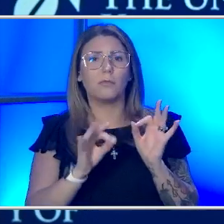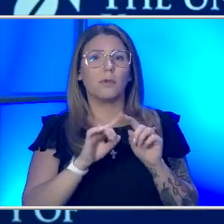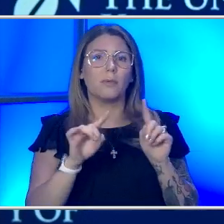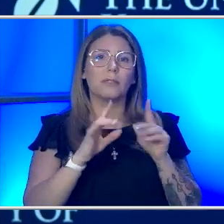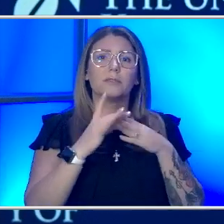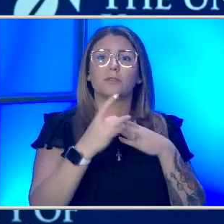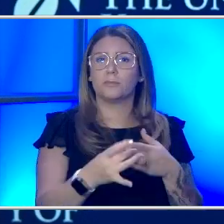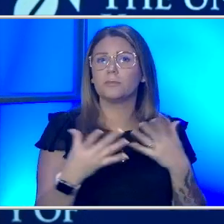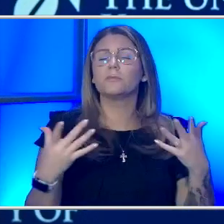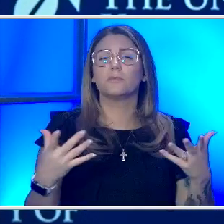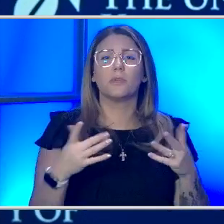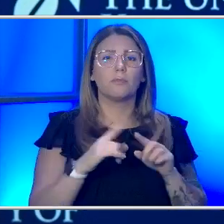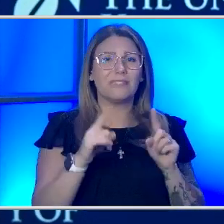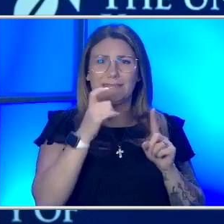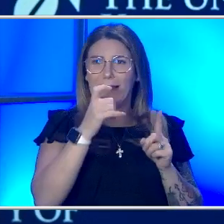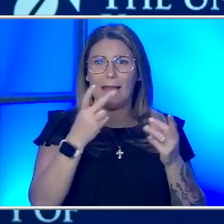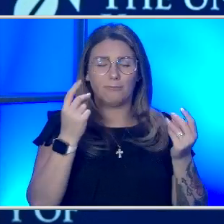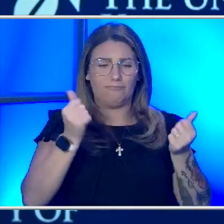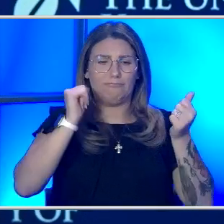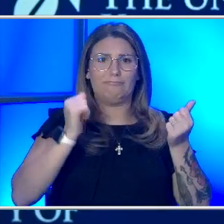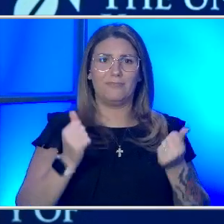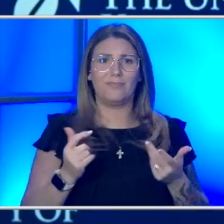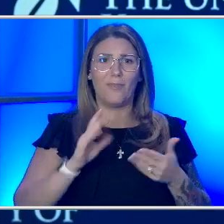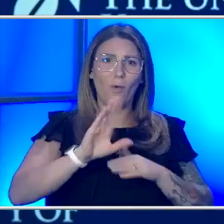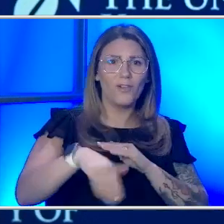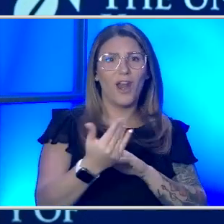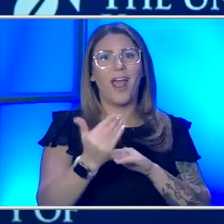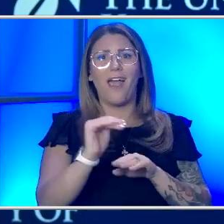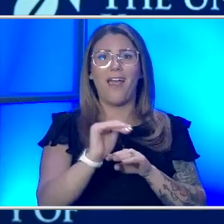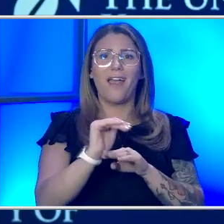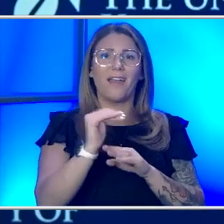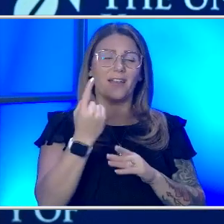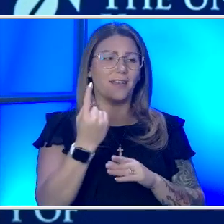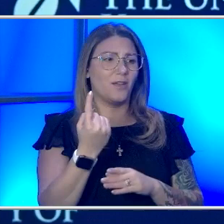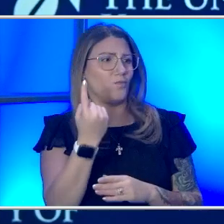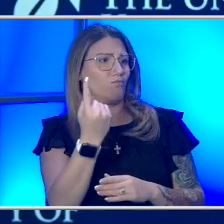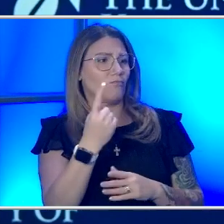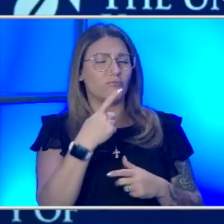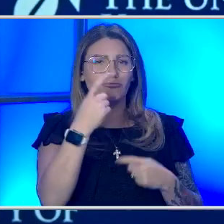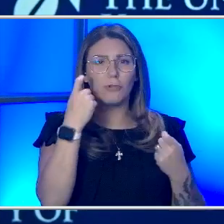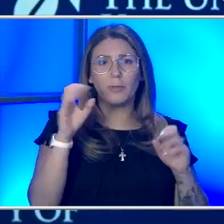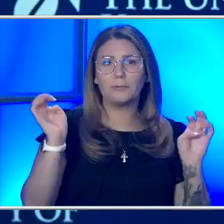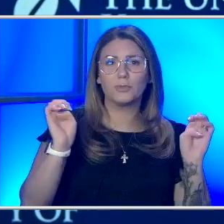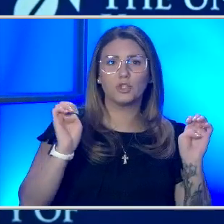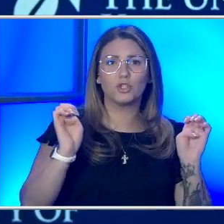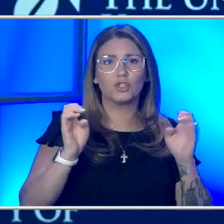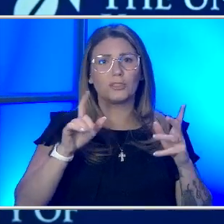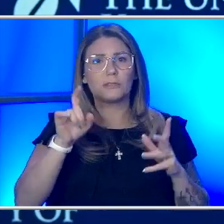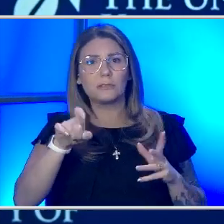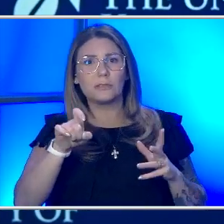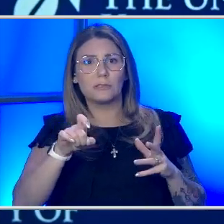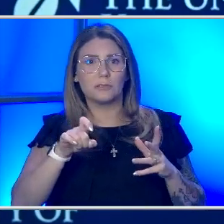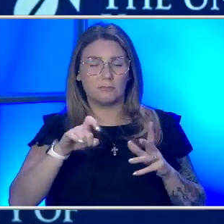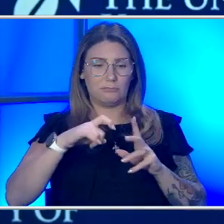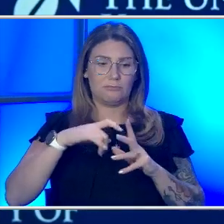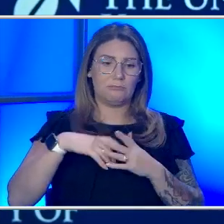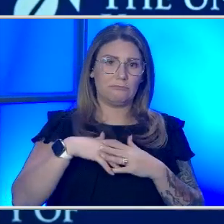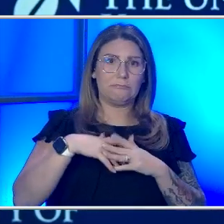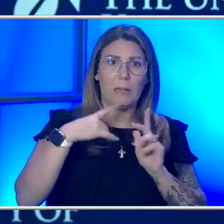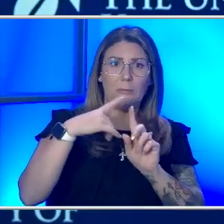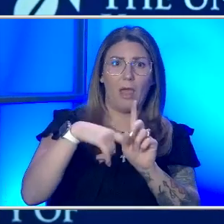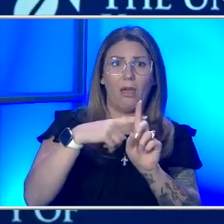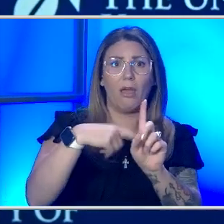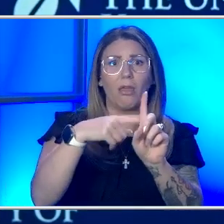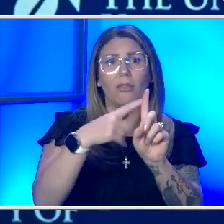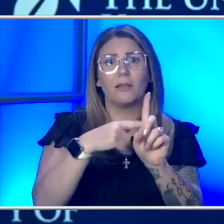happen overnight. That won't work for a trauma, for instance, or an emergency. That has to happen over a month-long period of time to kind of stimulate